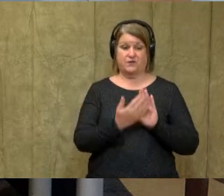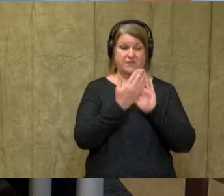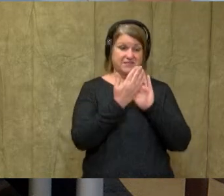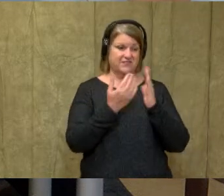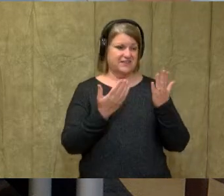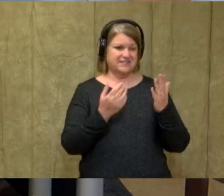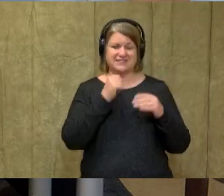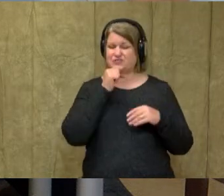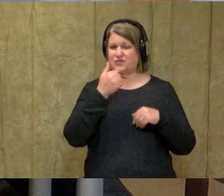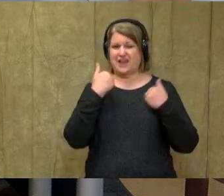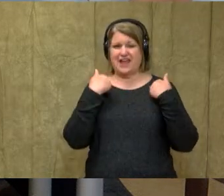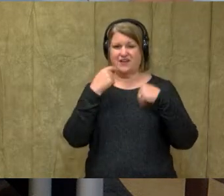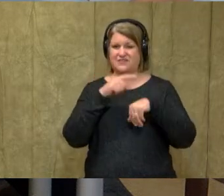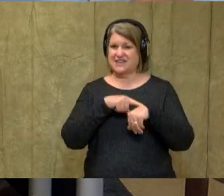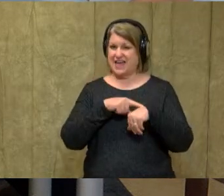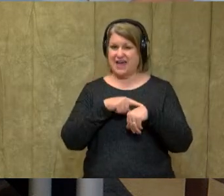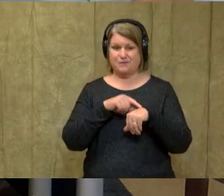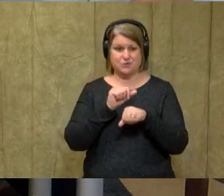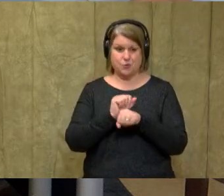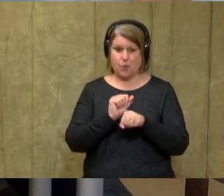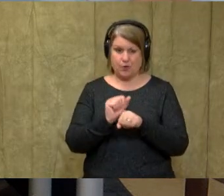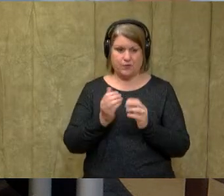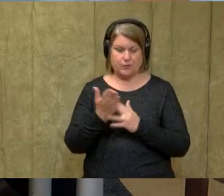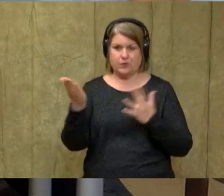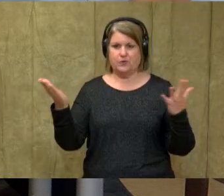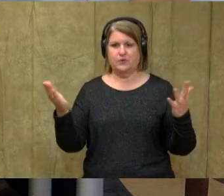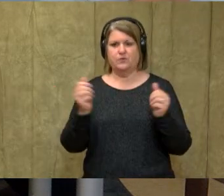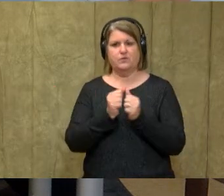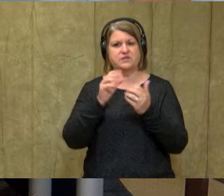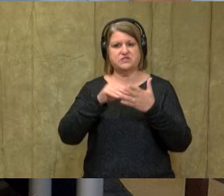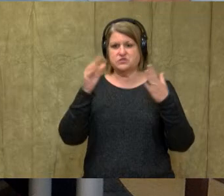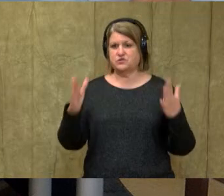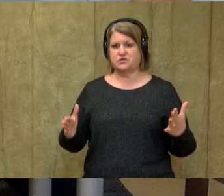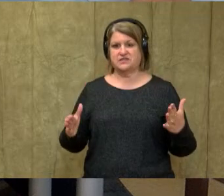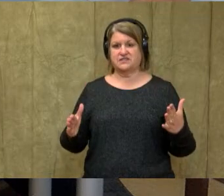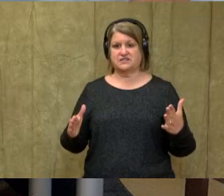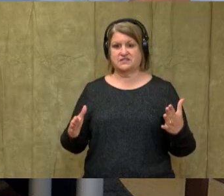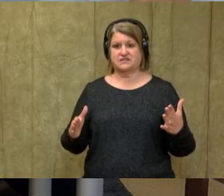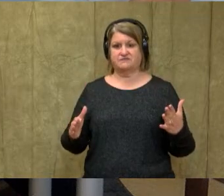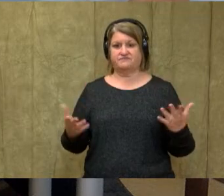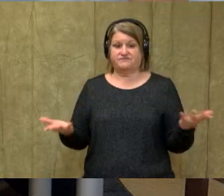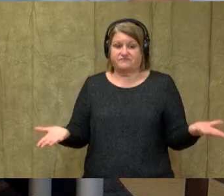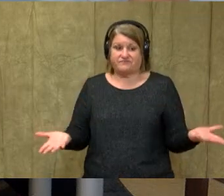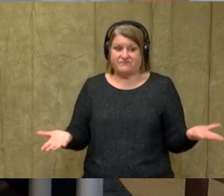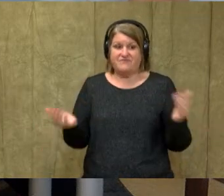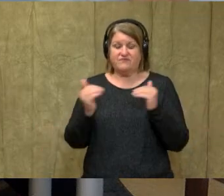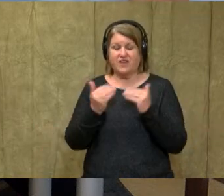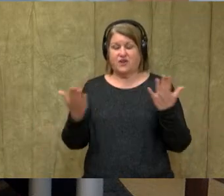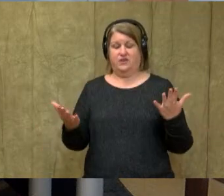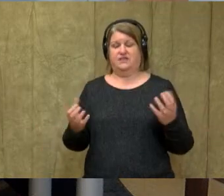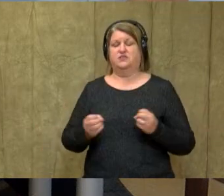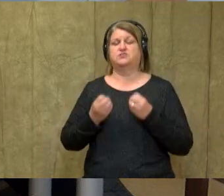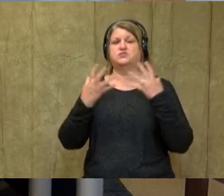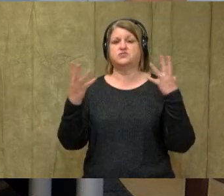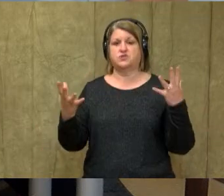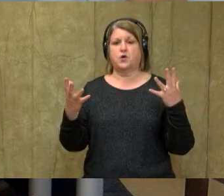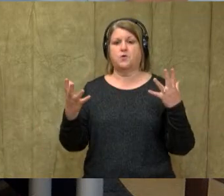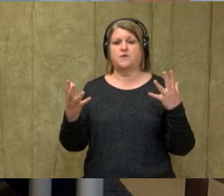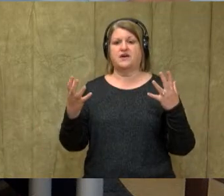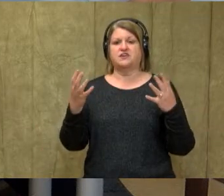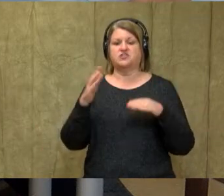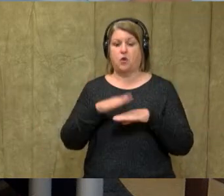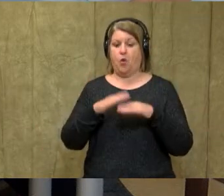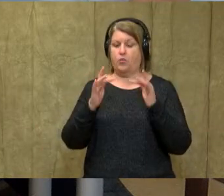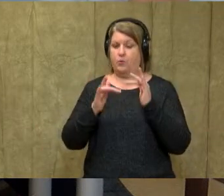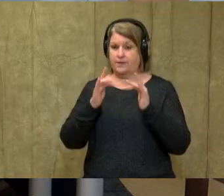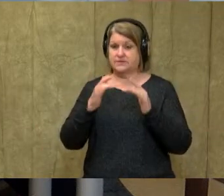don't even have time to work through with students to justice, because there's so much inside that website. So